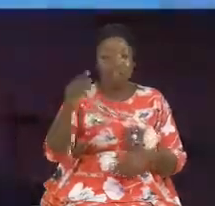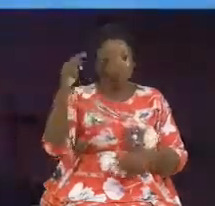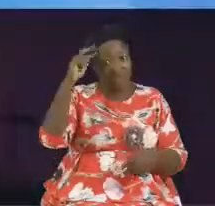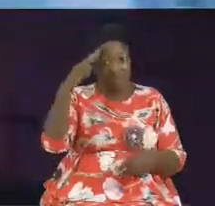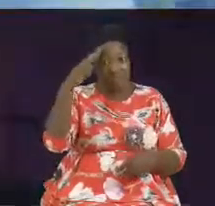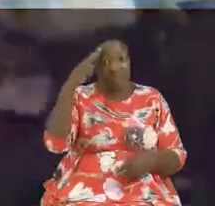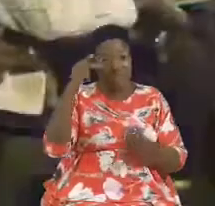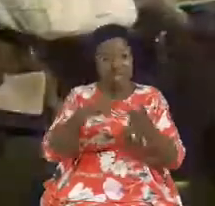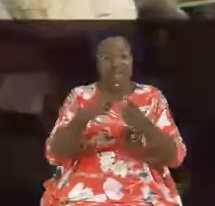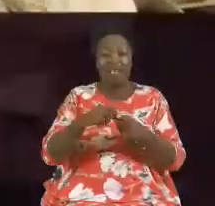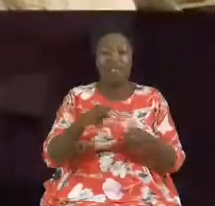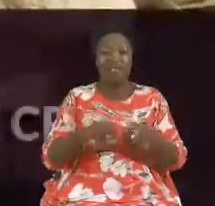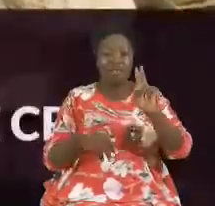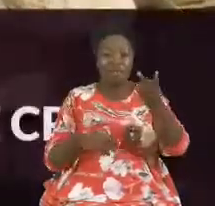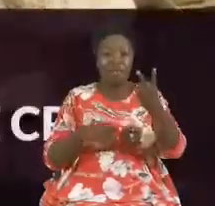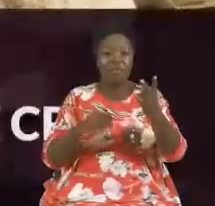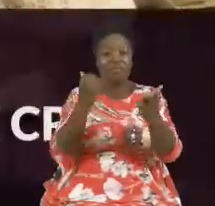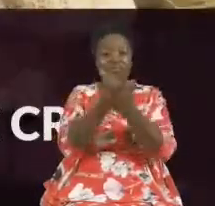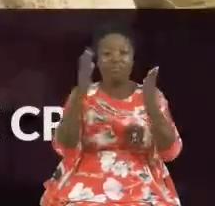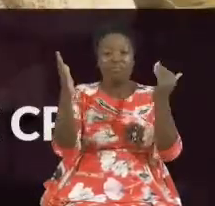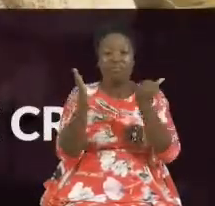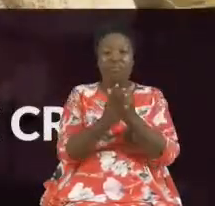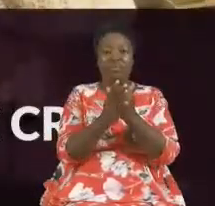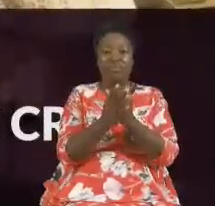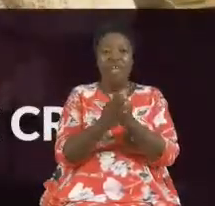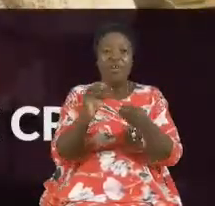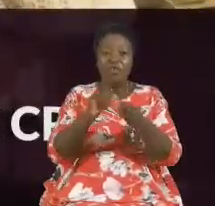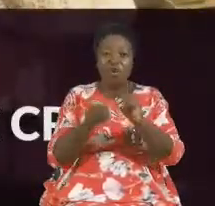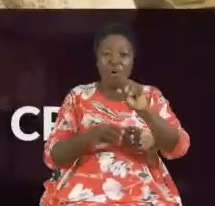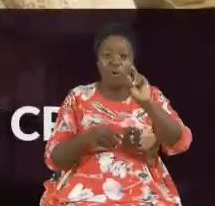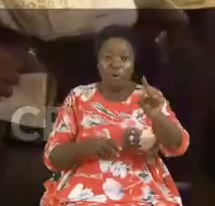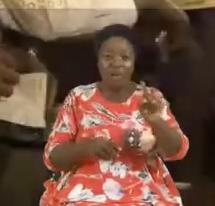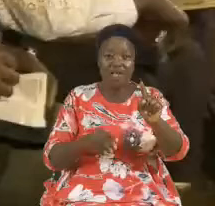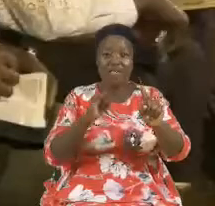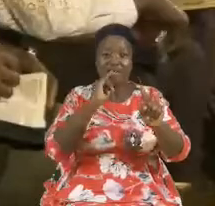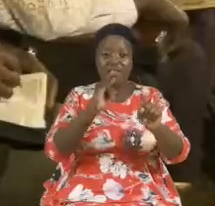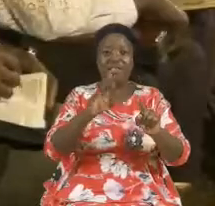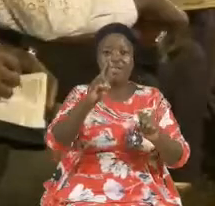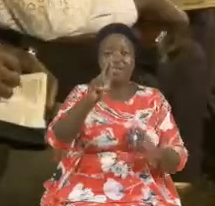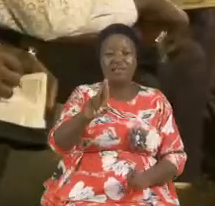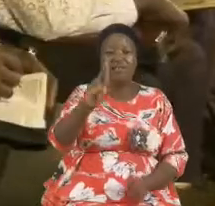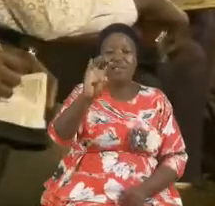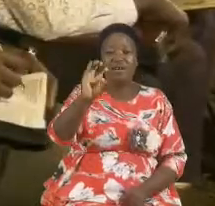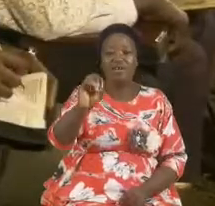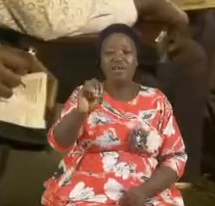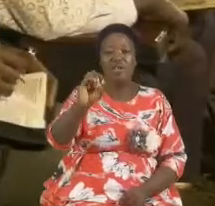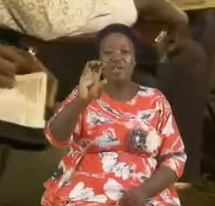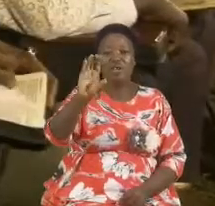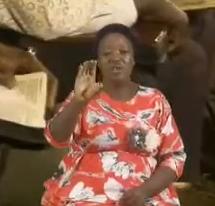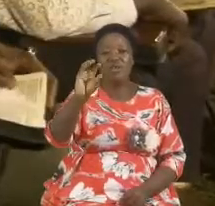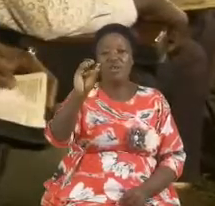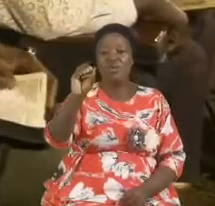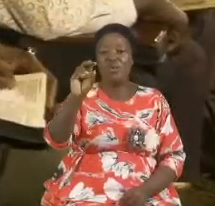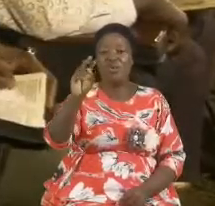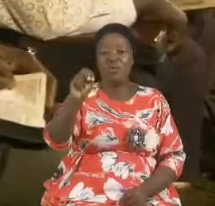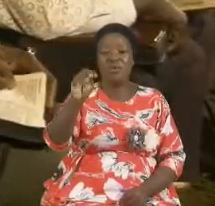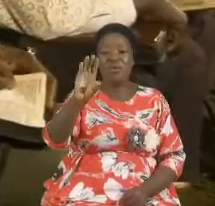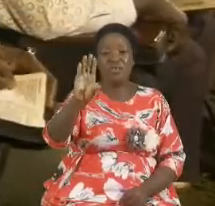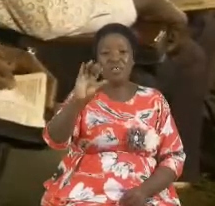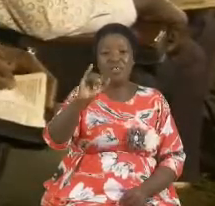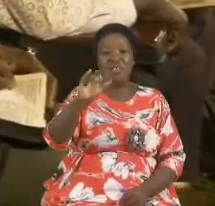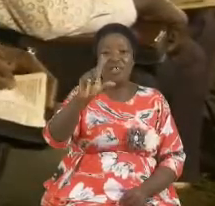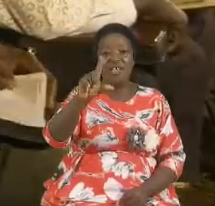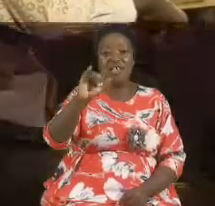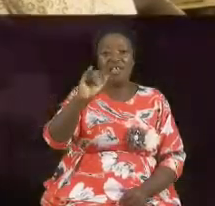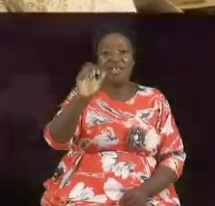the cross. Number two is the crucifixion. Number three is the crown. Number one,